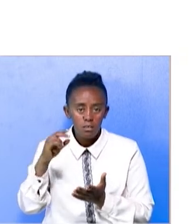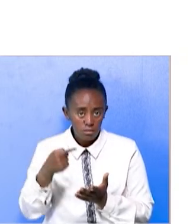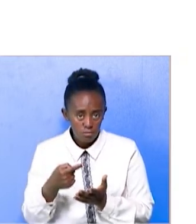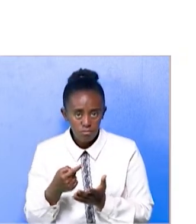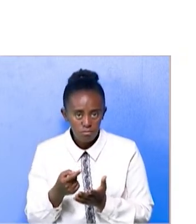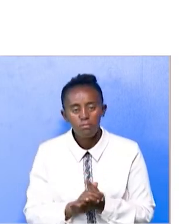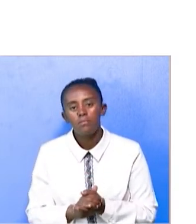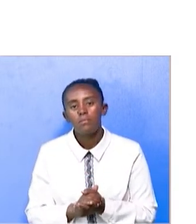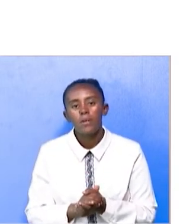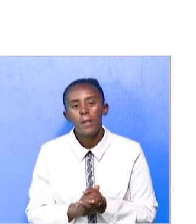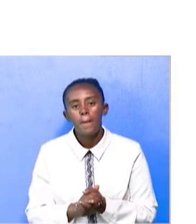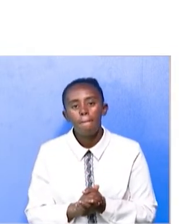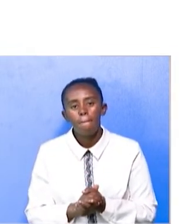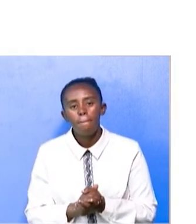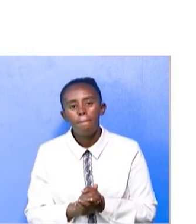when